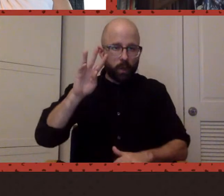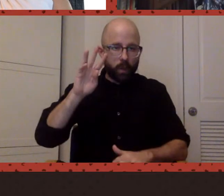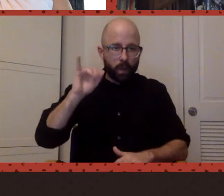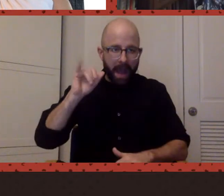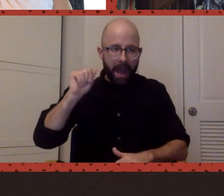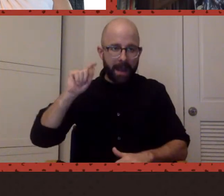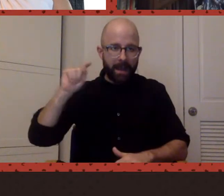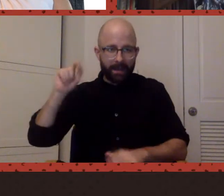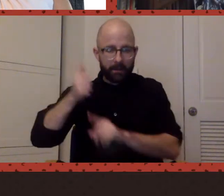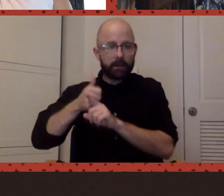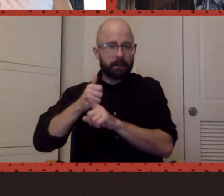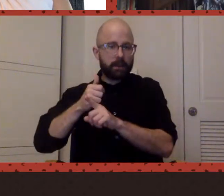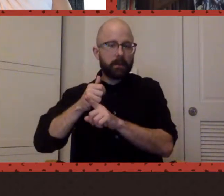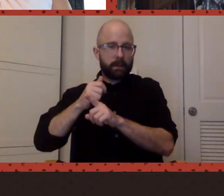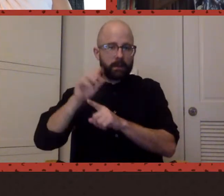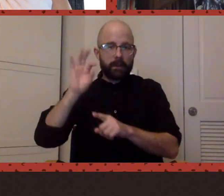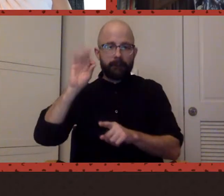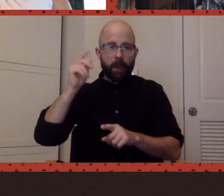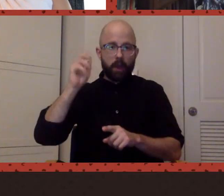child,